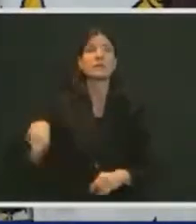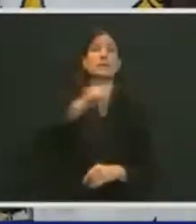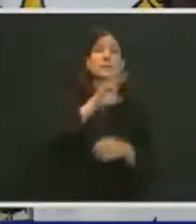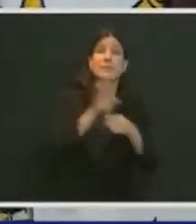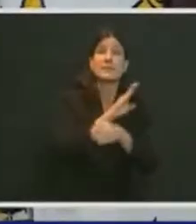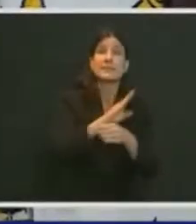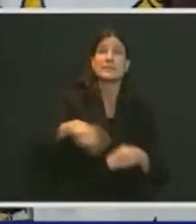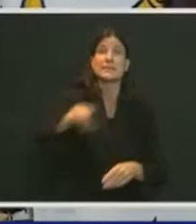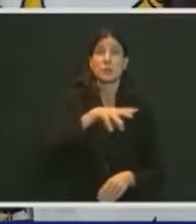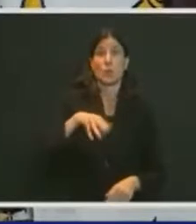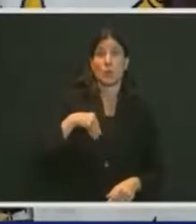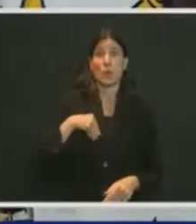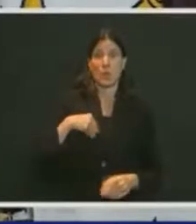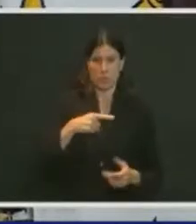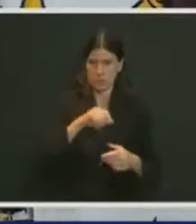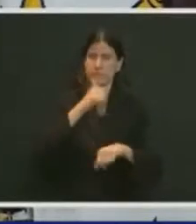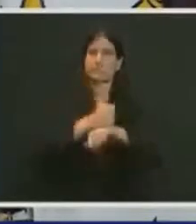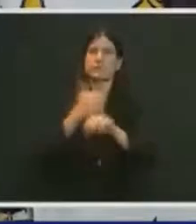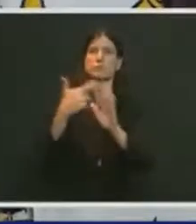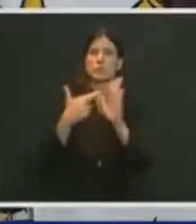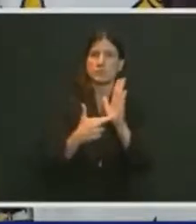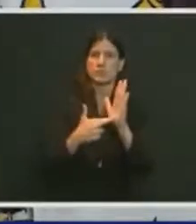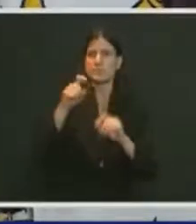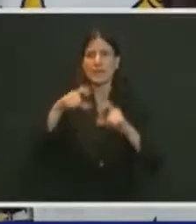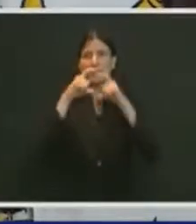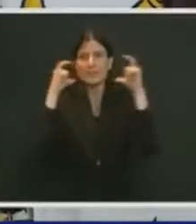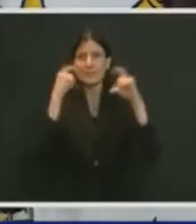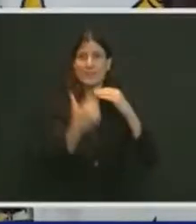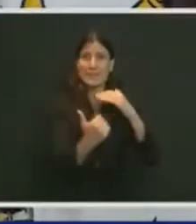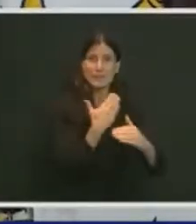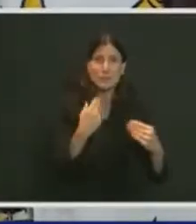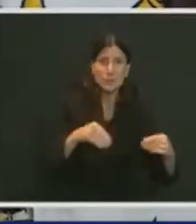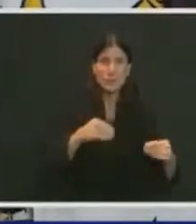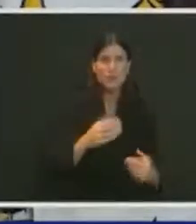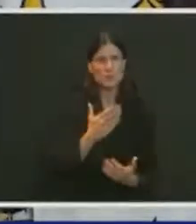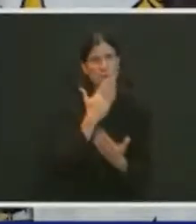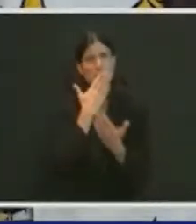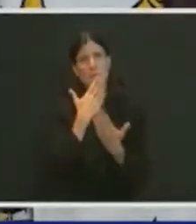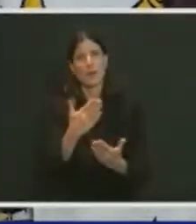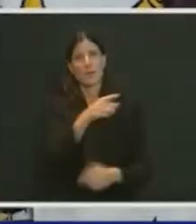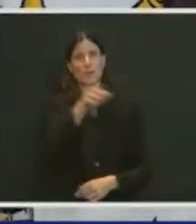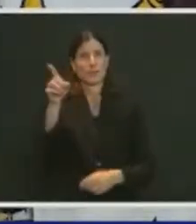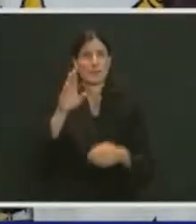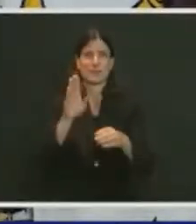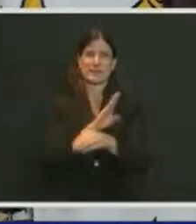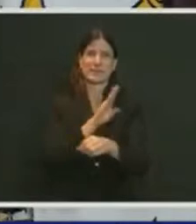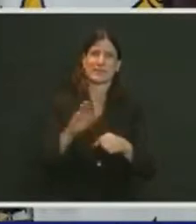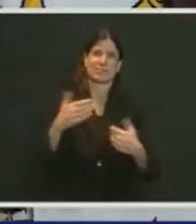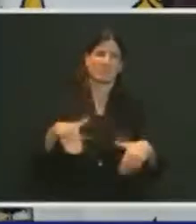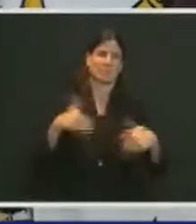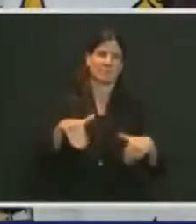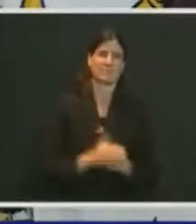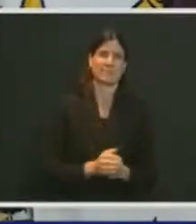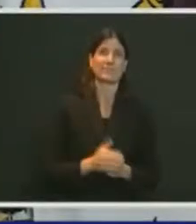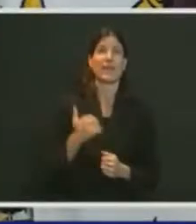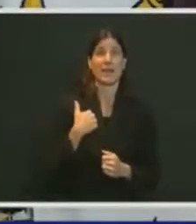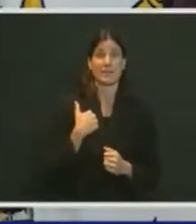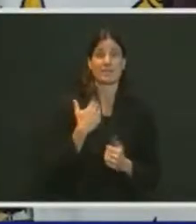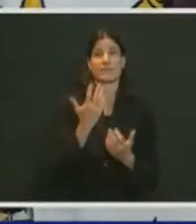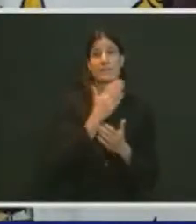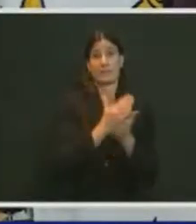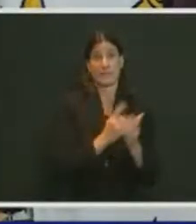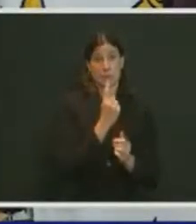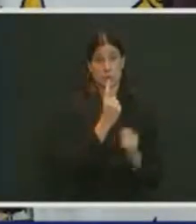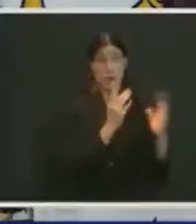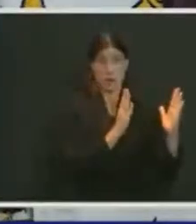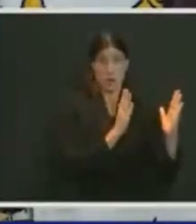general, you should think about a month between phases. So from the start of phase 1 to the start of phase